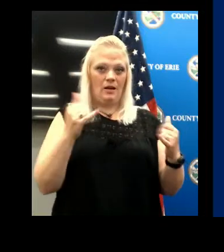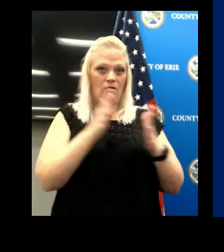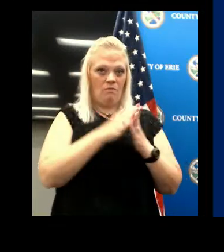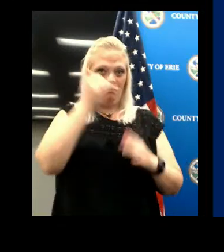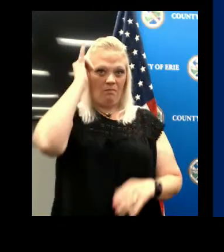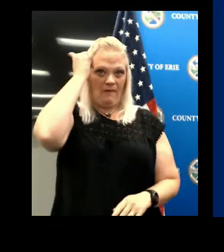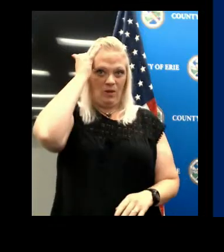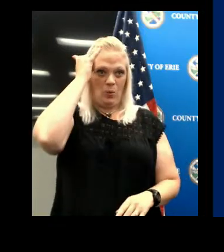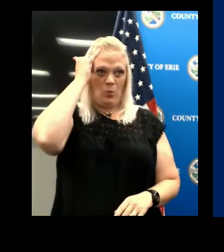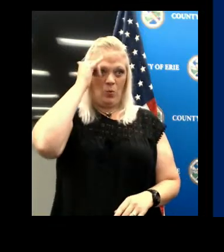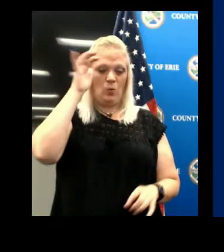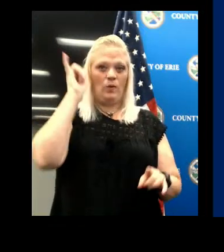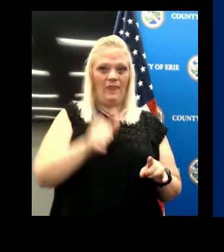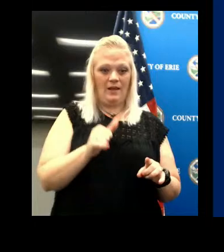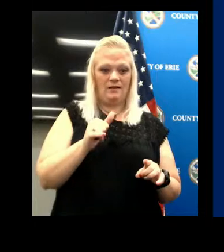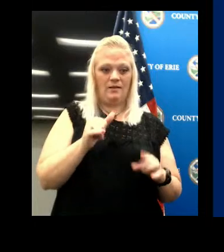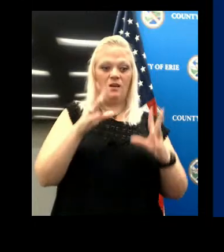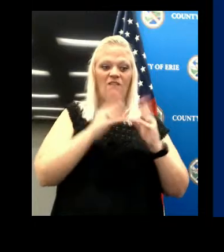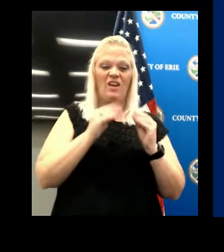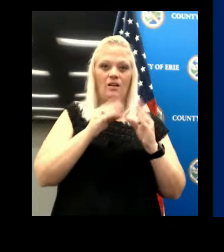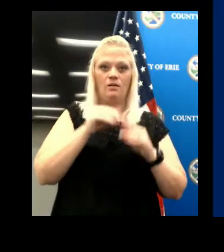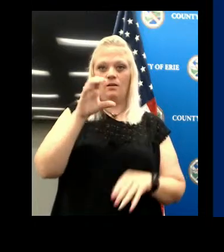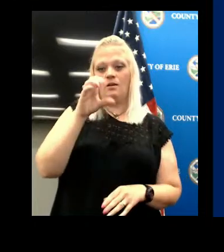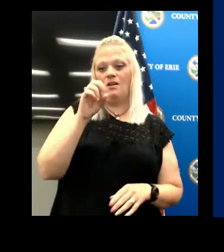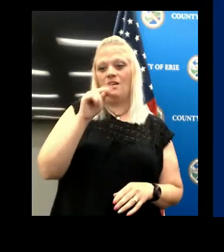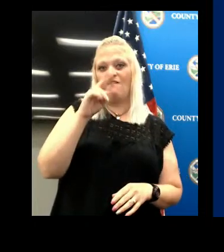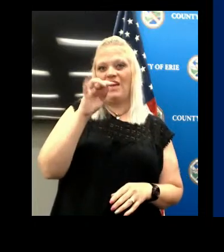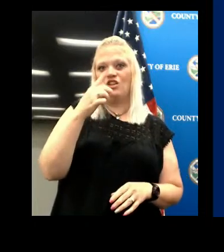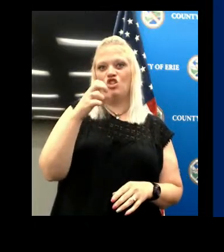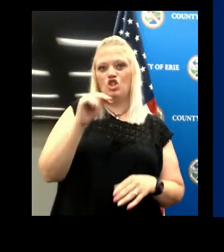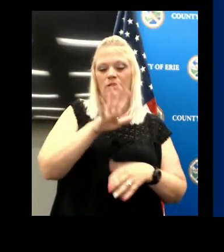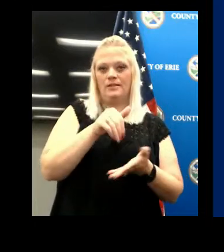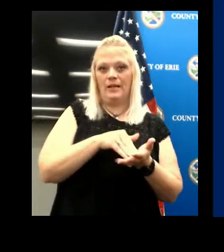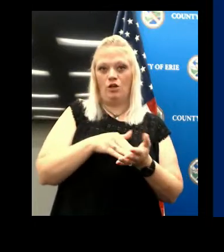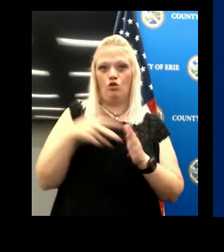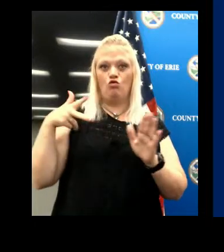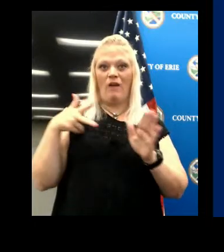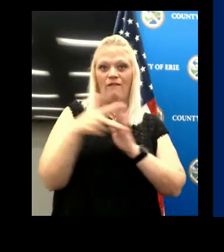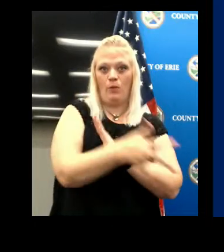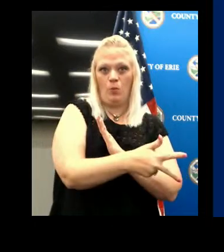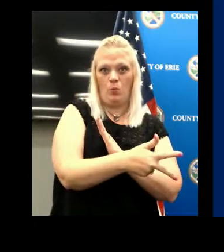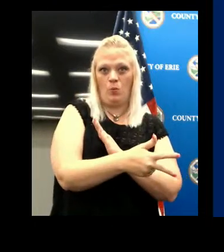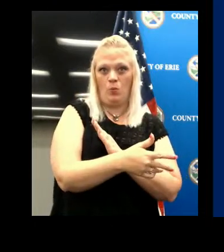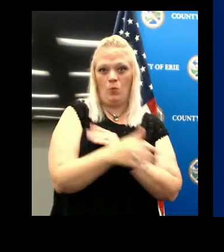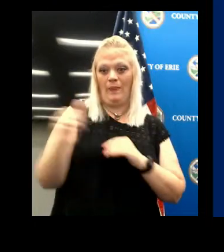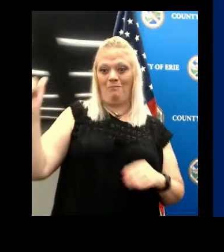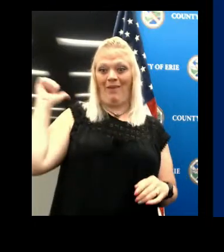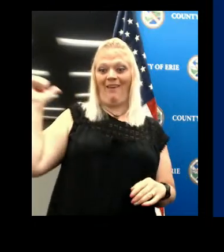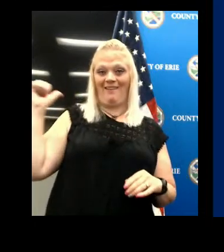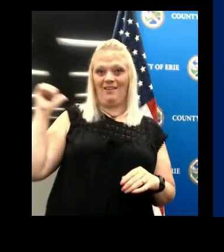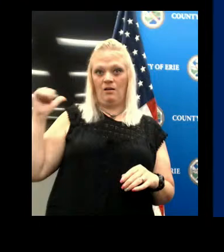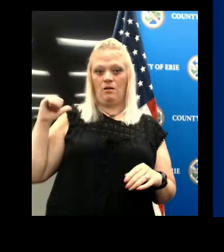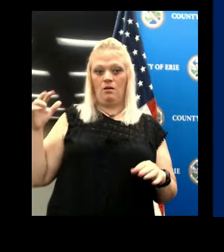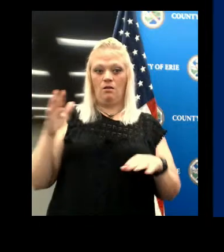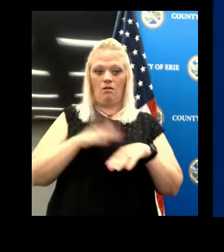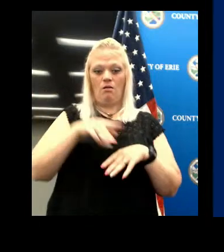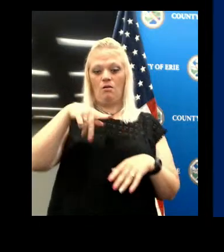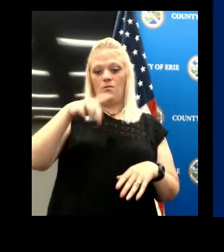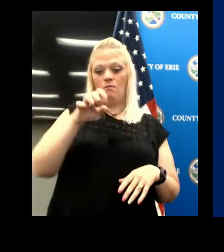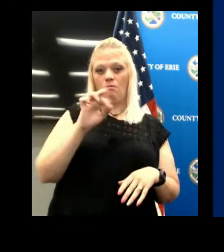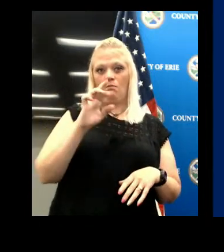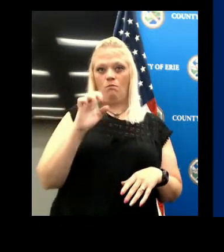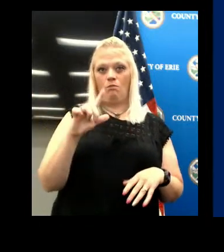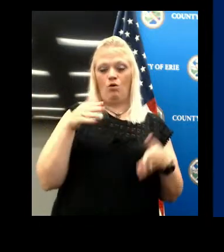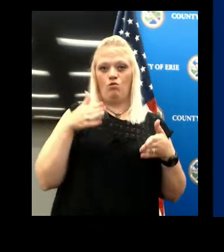Buffalo, and that is at the Convention Center. It's a drive-through location. You can actually drive in the back of the Convention Center on Pearl Street,